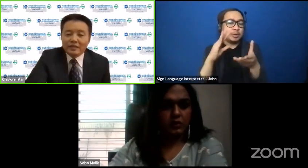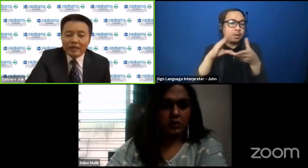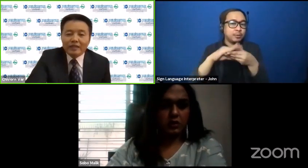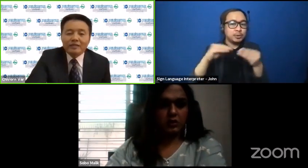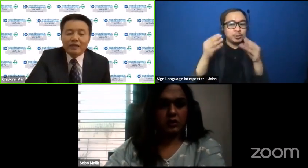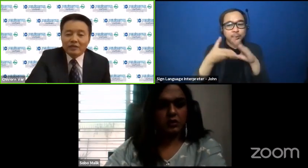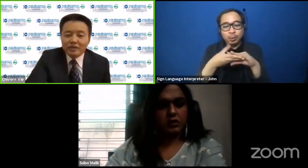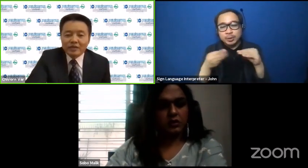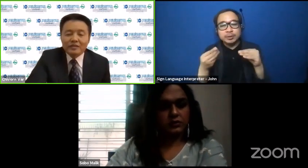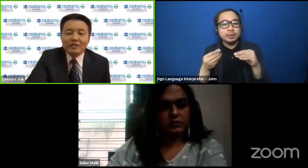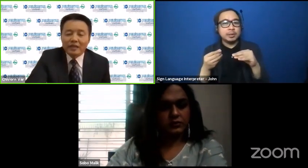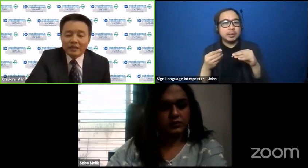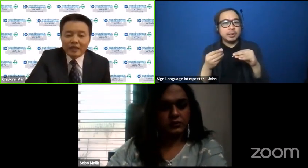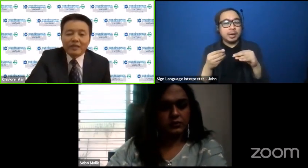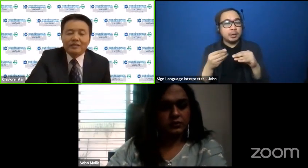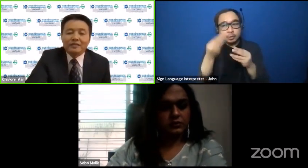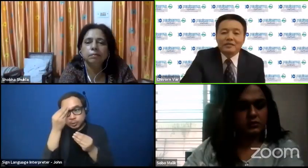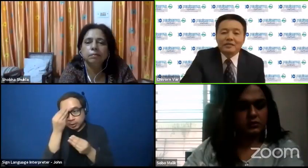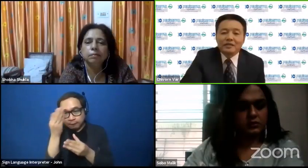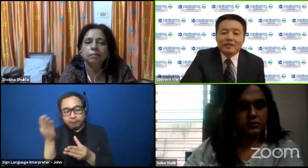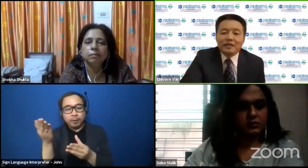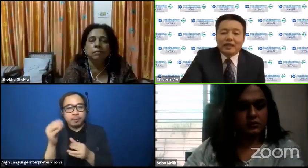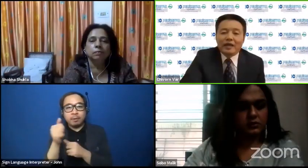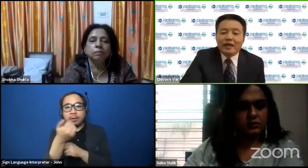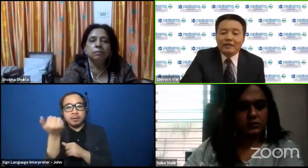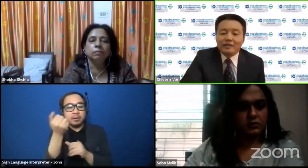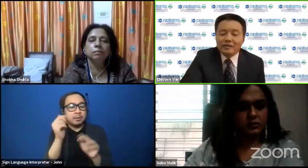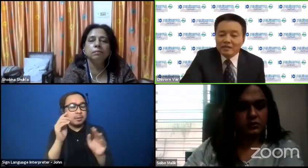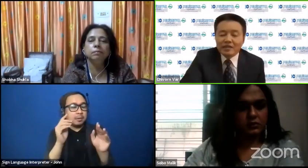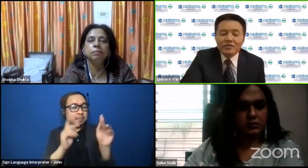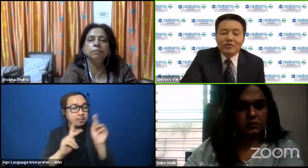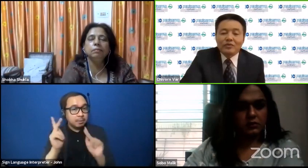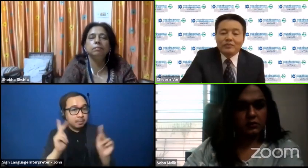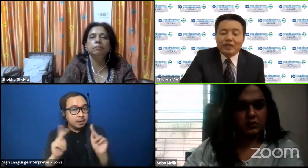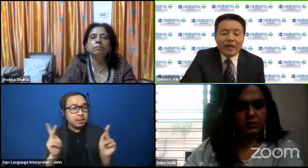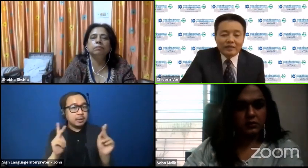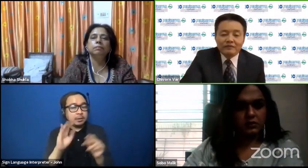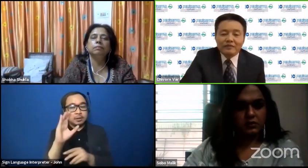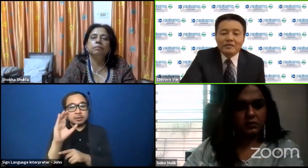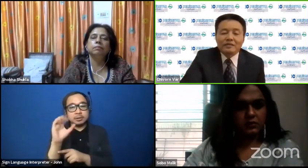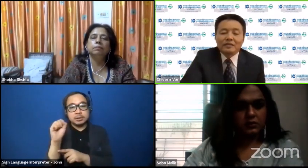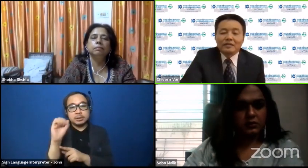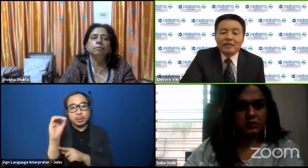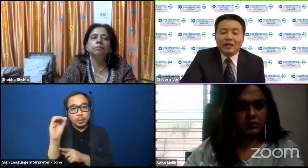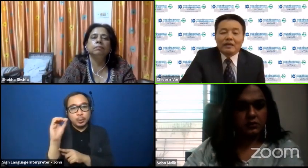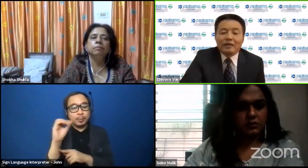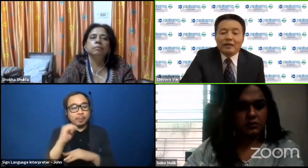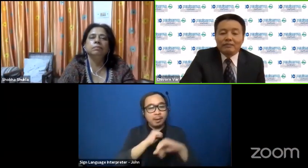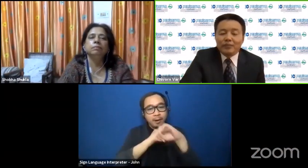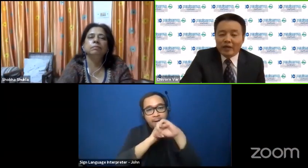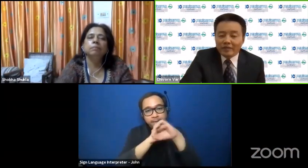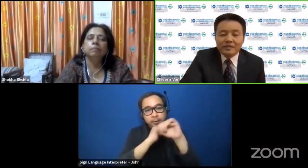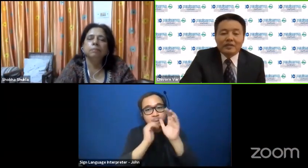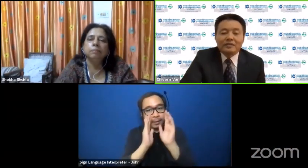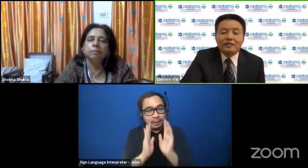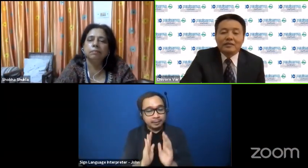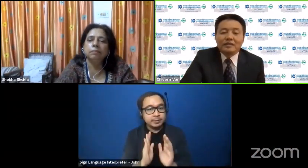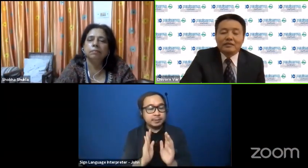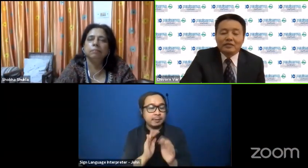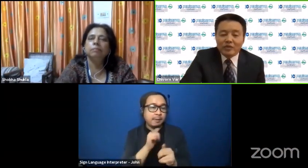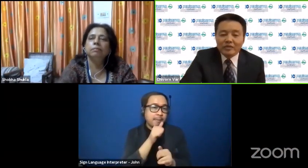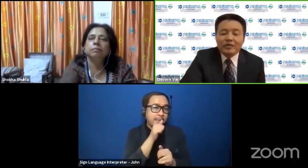and telling the countries, telling others, and the CSO activists, private